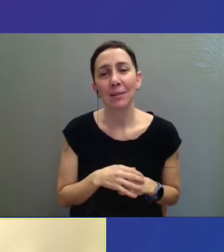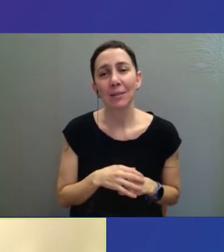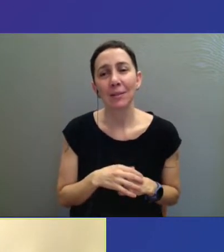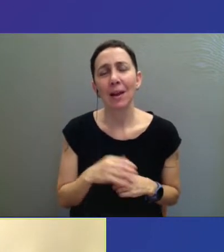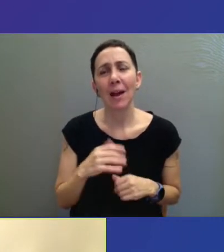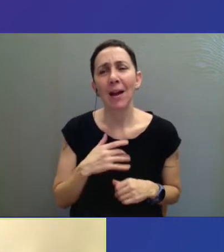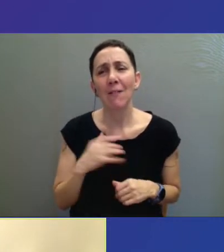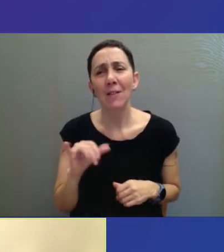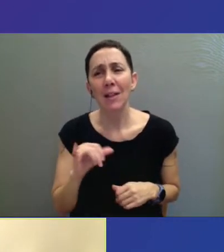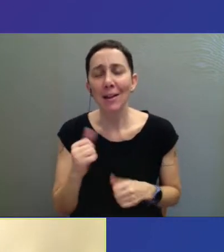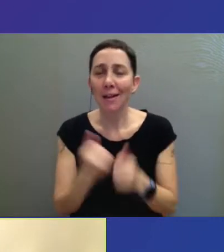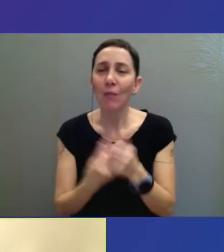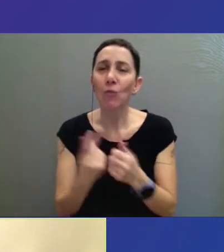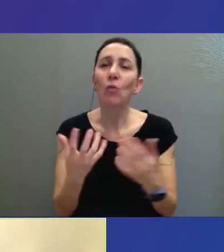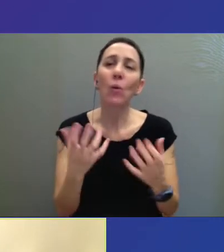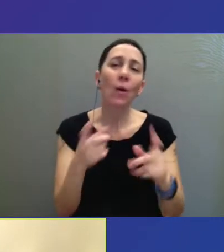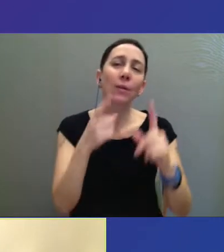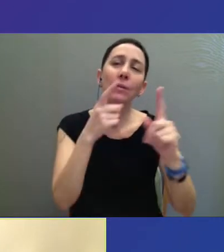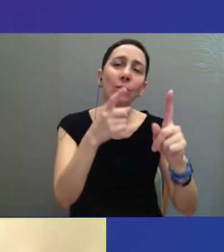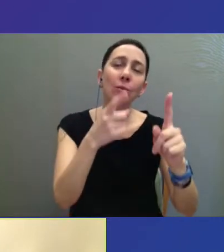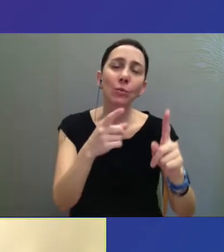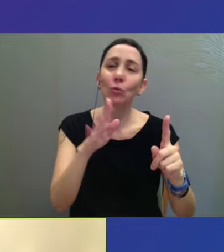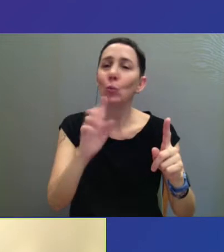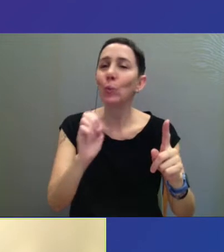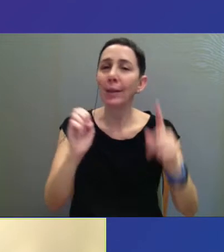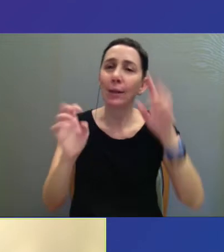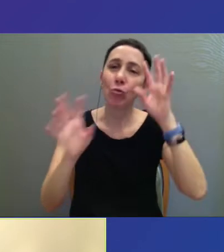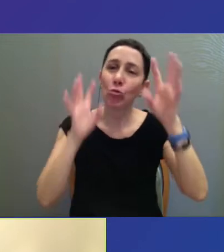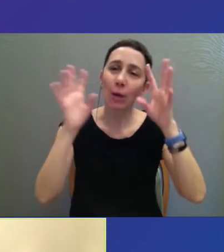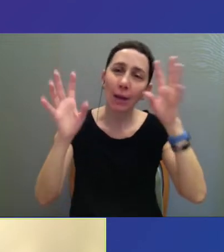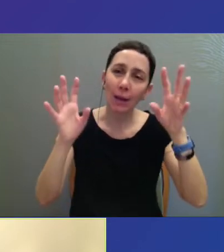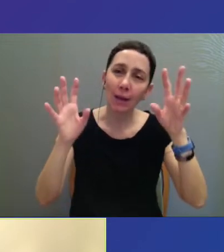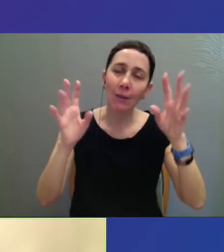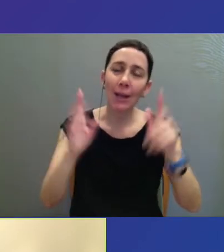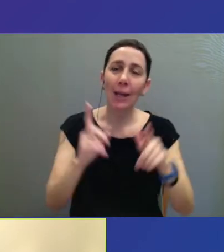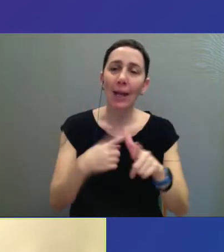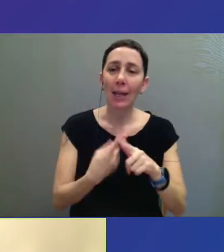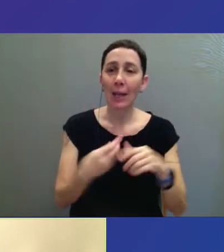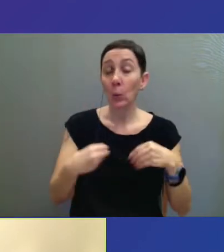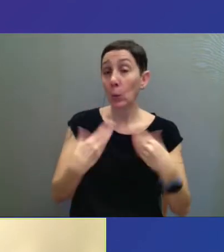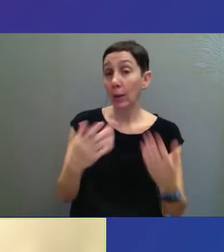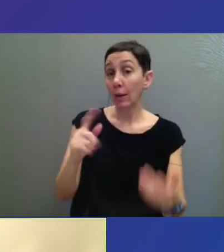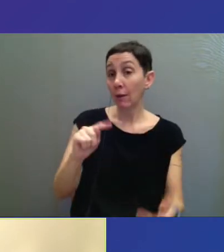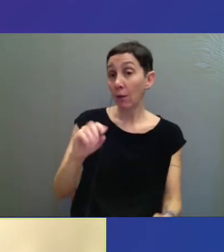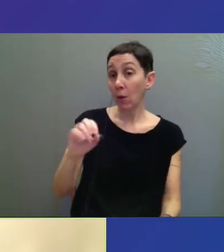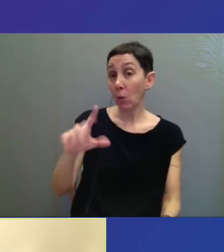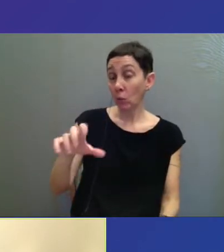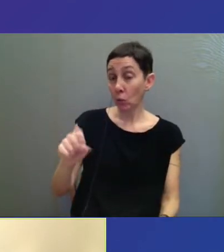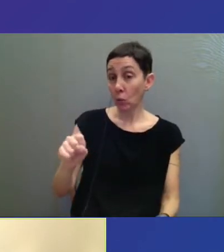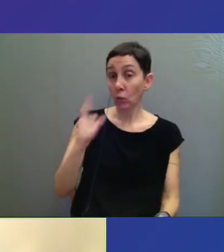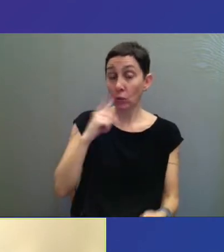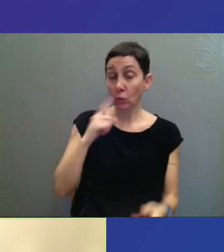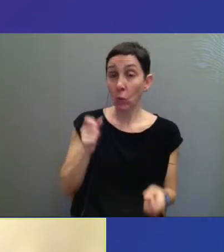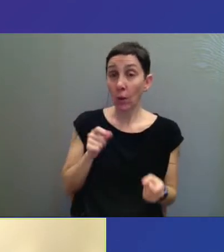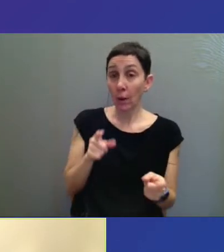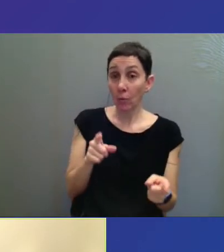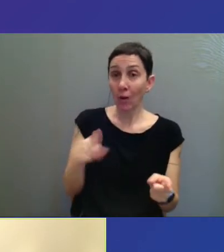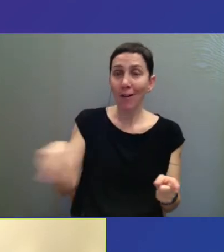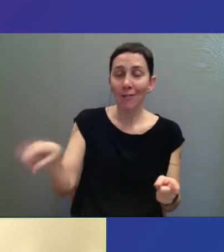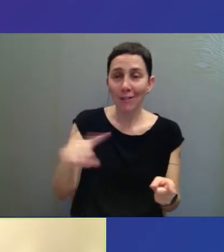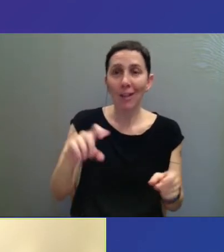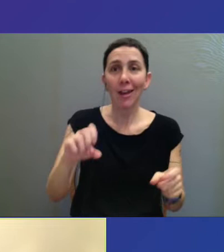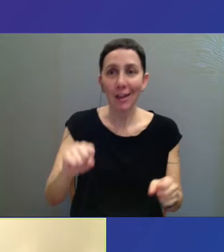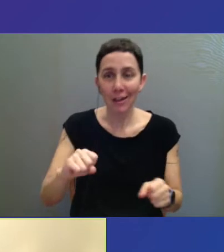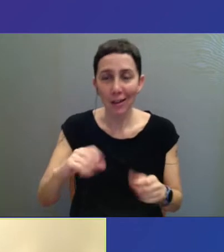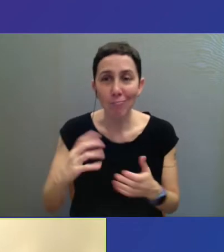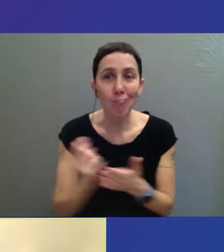everyone wants to be creative. And then when we give them tools for improv, it kind of allows them to practice that. And that's